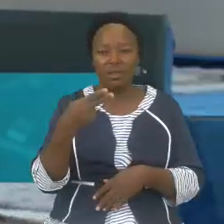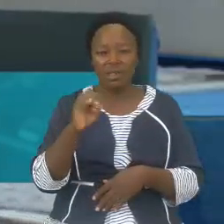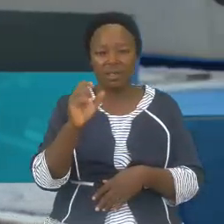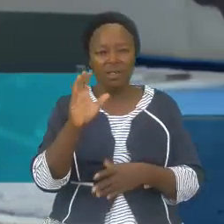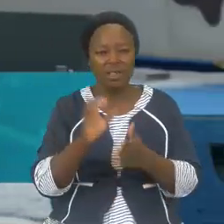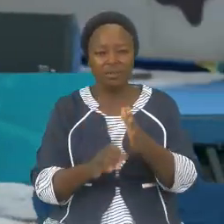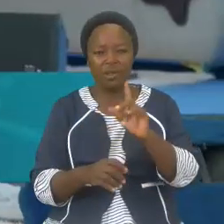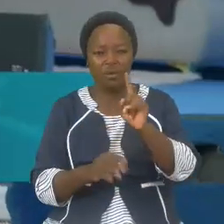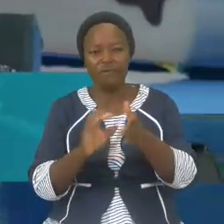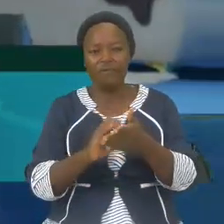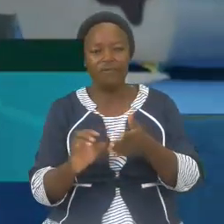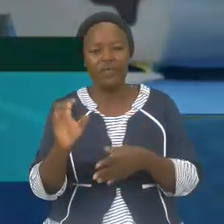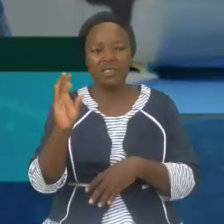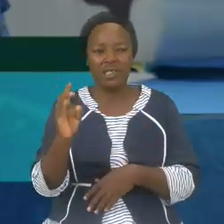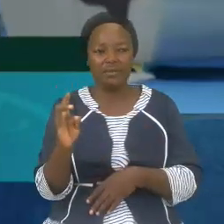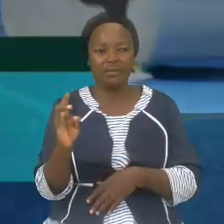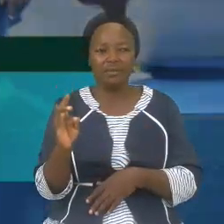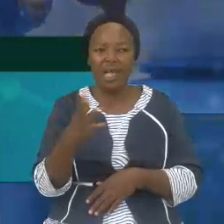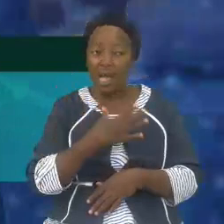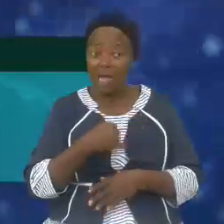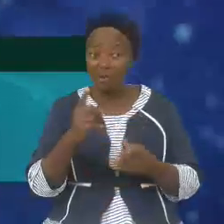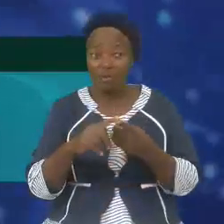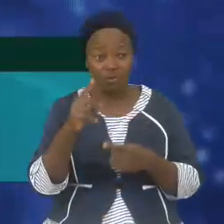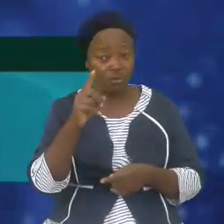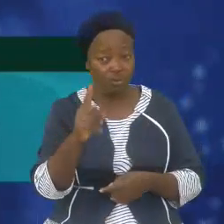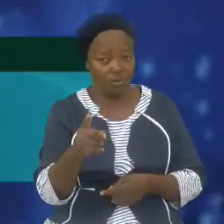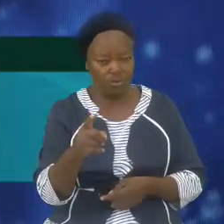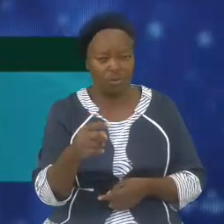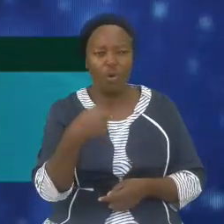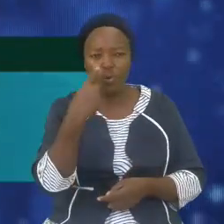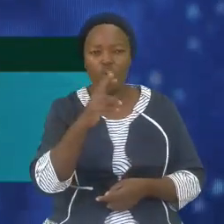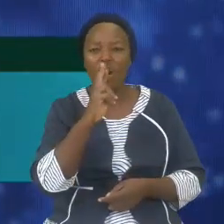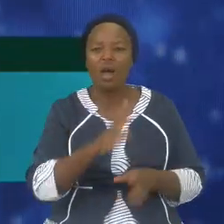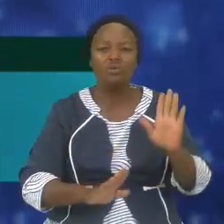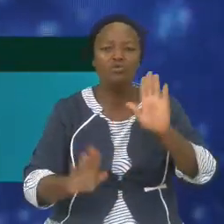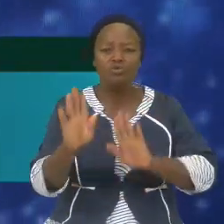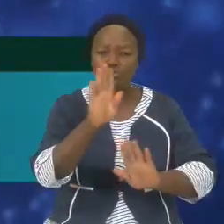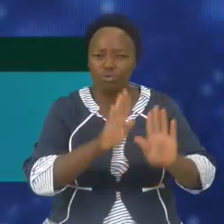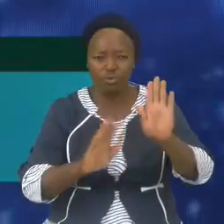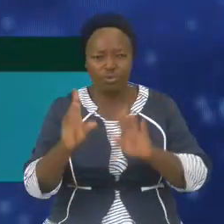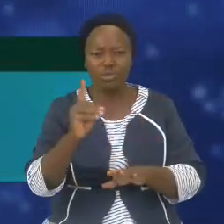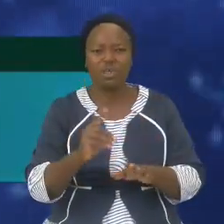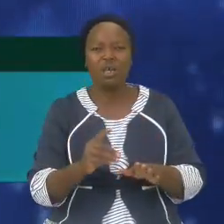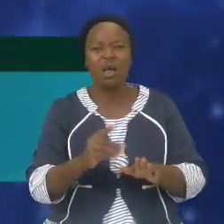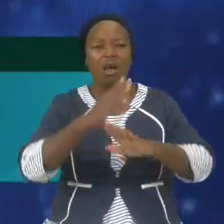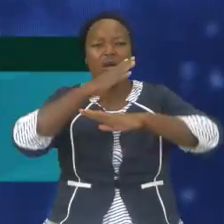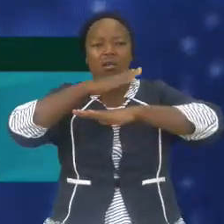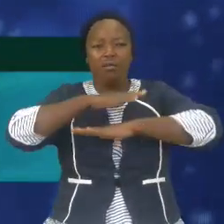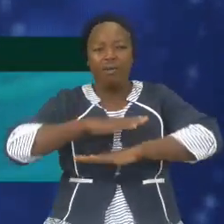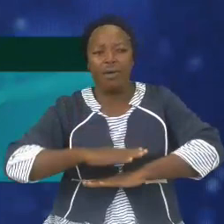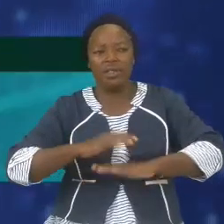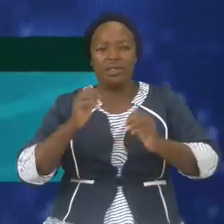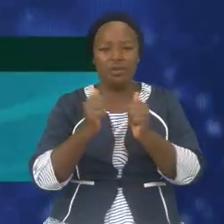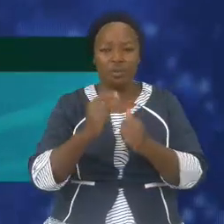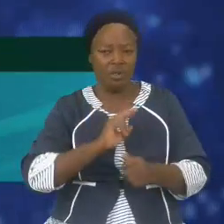1, reading from verse 7, and to you who are troubled, rest with us. And to